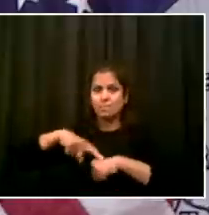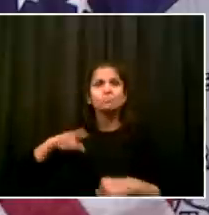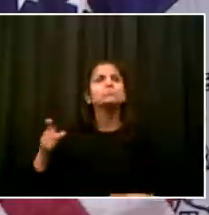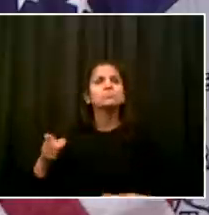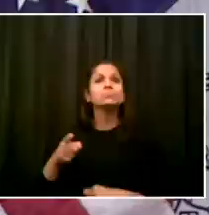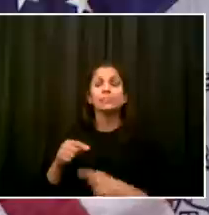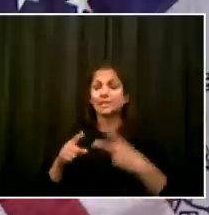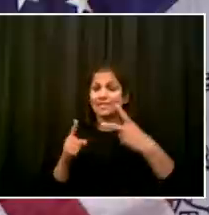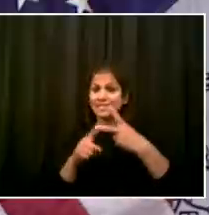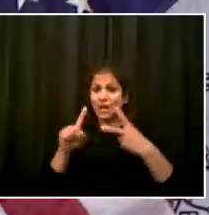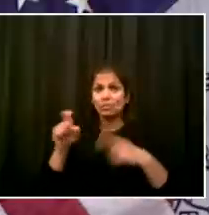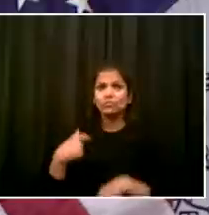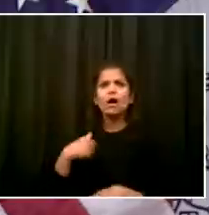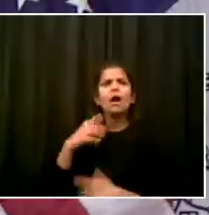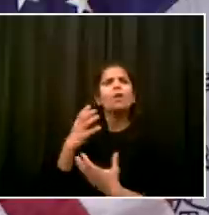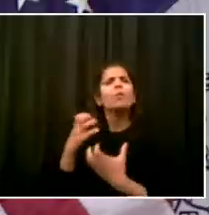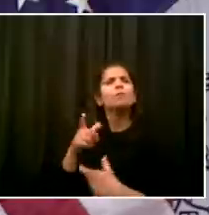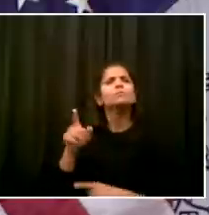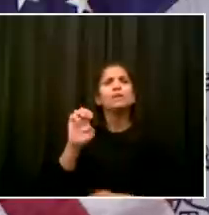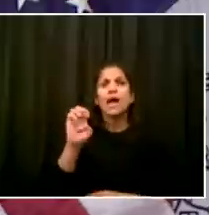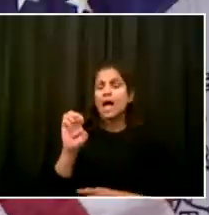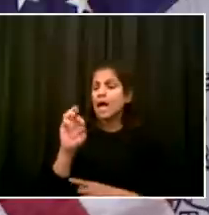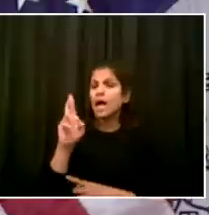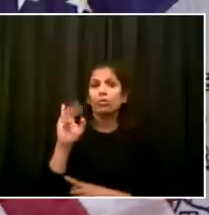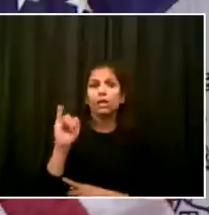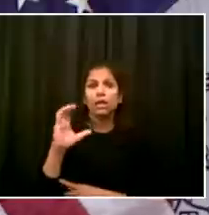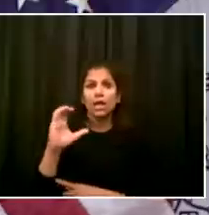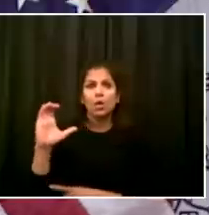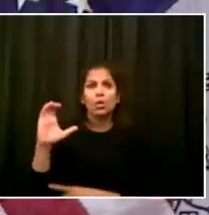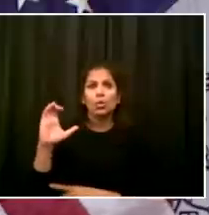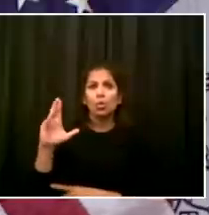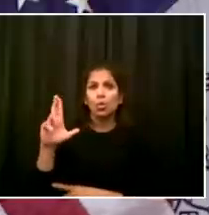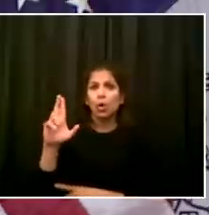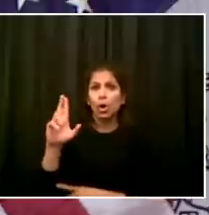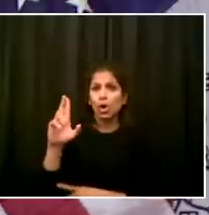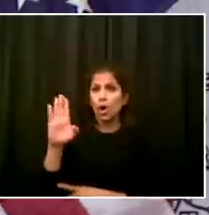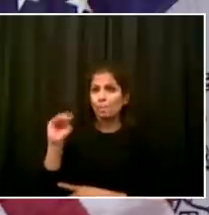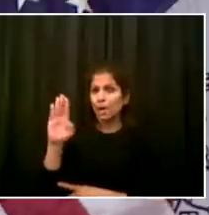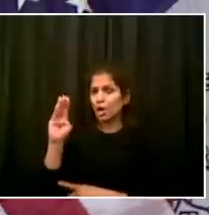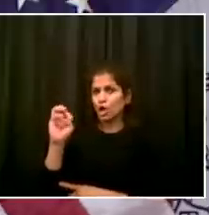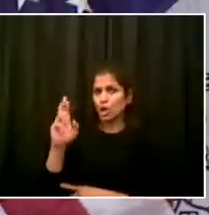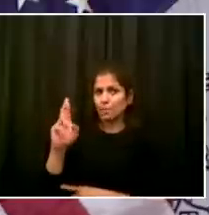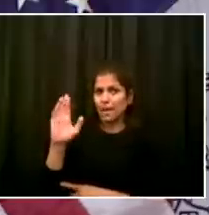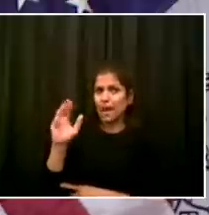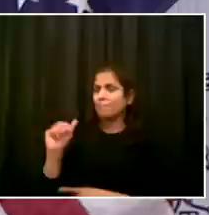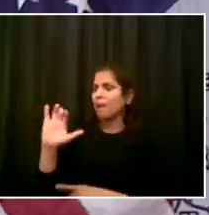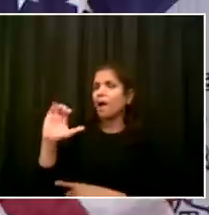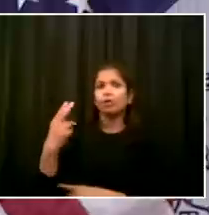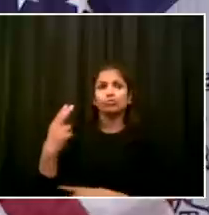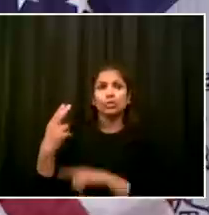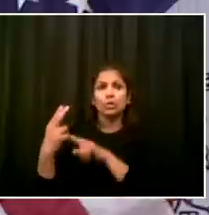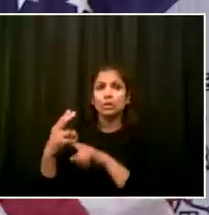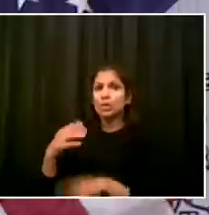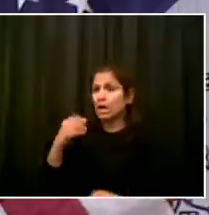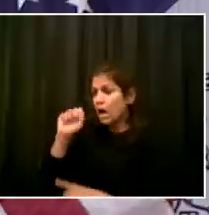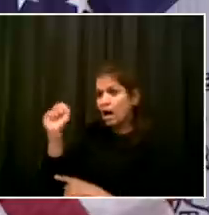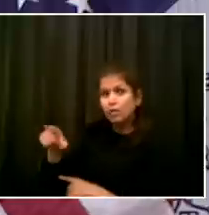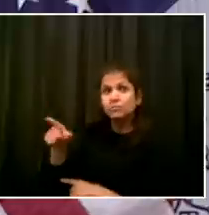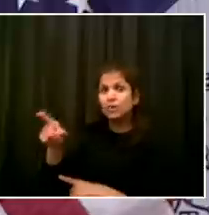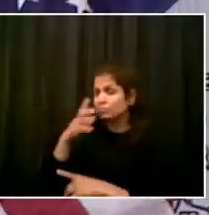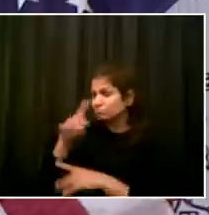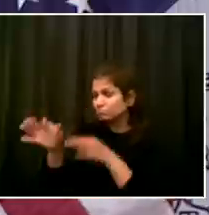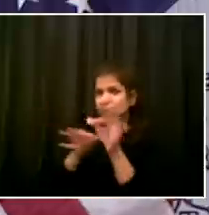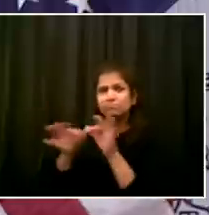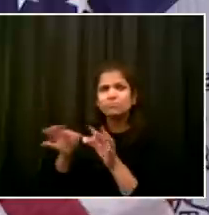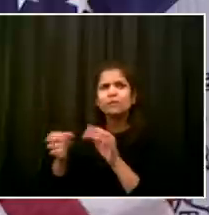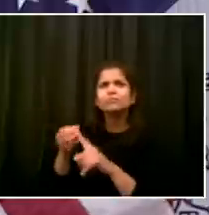of, as the Cure Violence movement starts to get more and more engaged in taking the lead on social distancing, what that's going